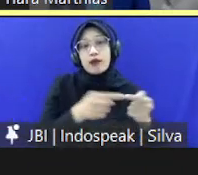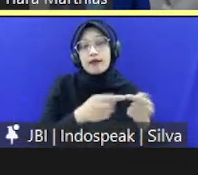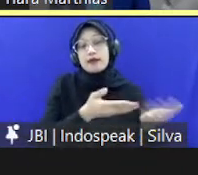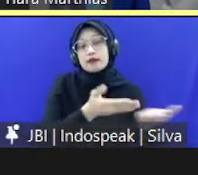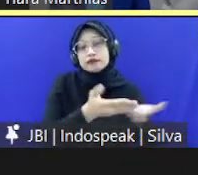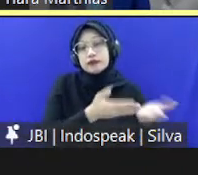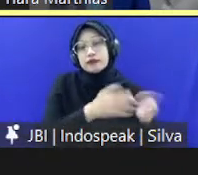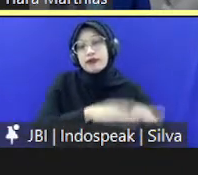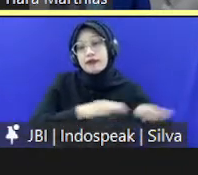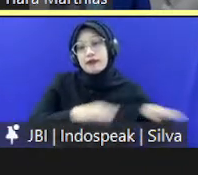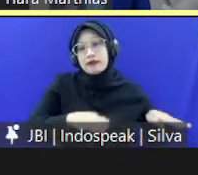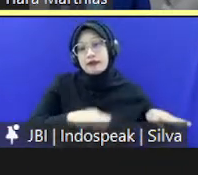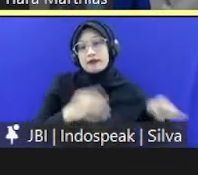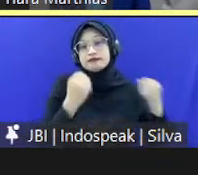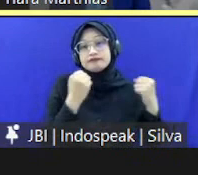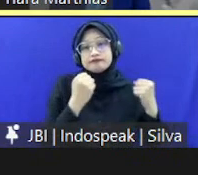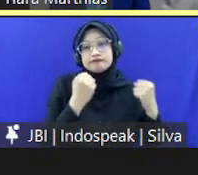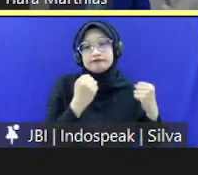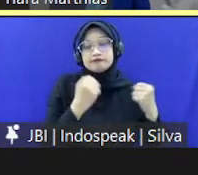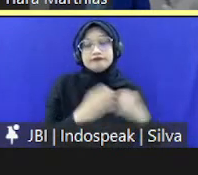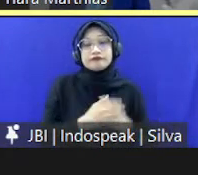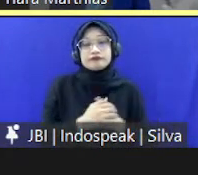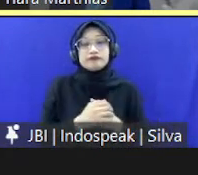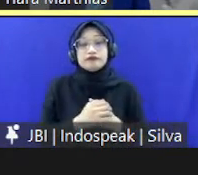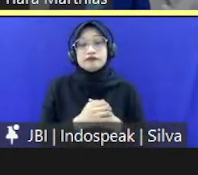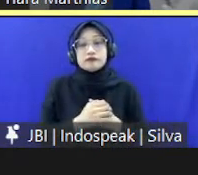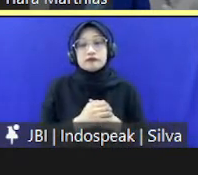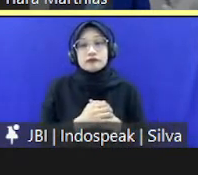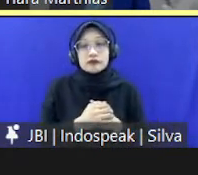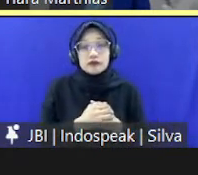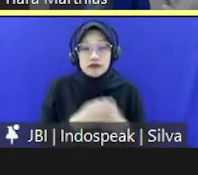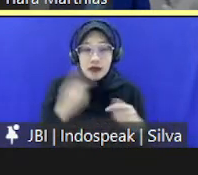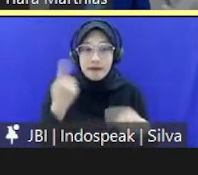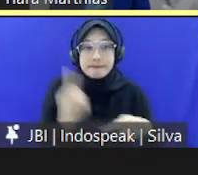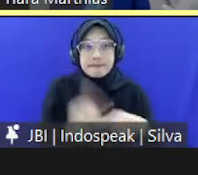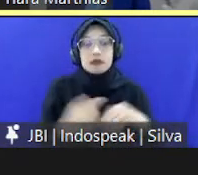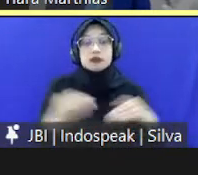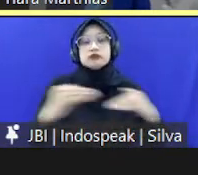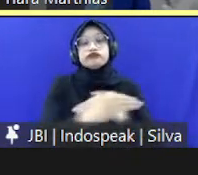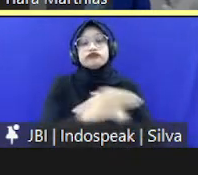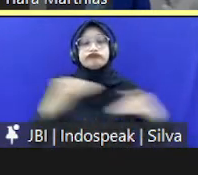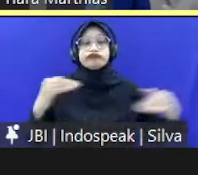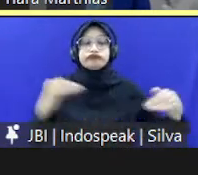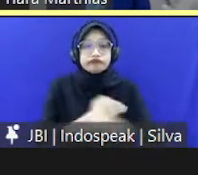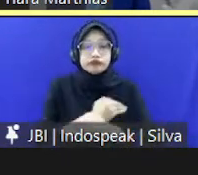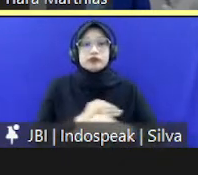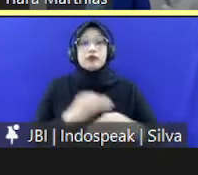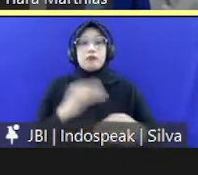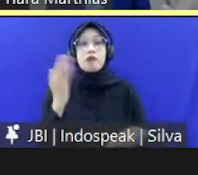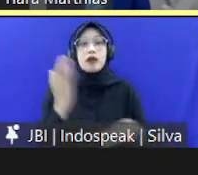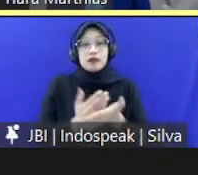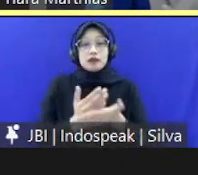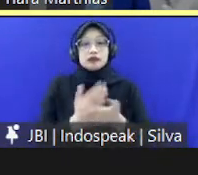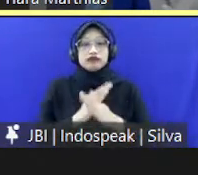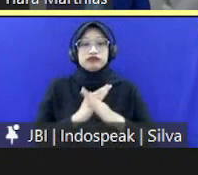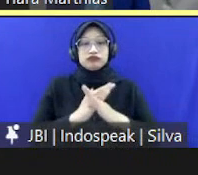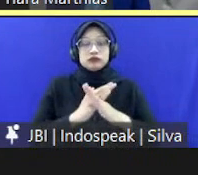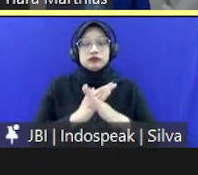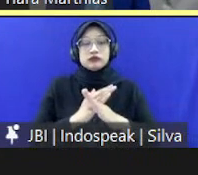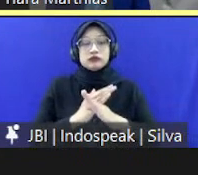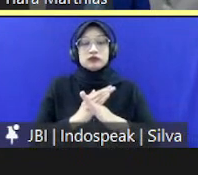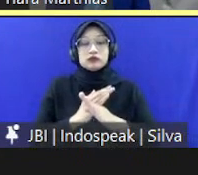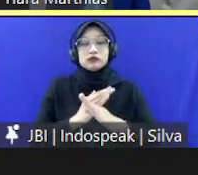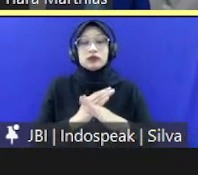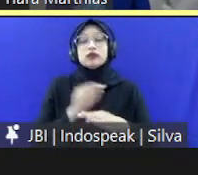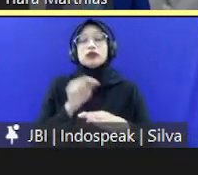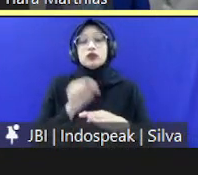coverage. And social mobility restriction have been also documented to have detrimental